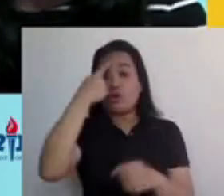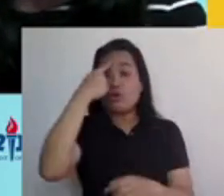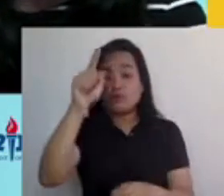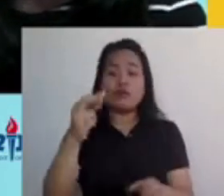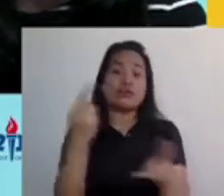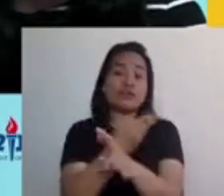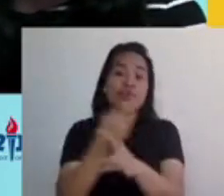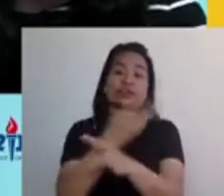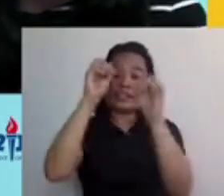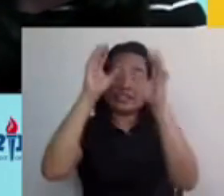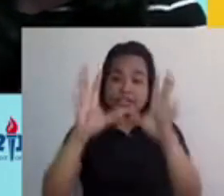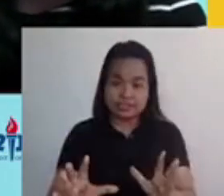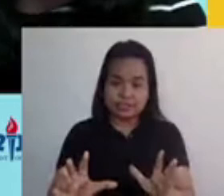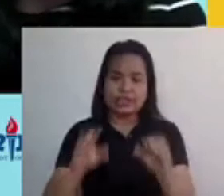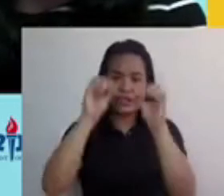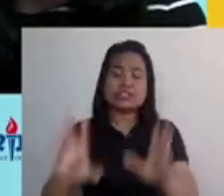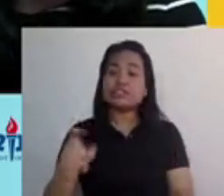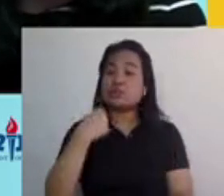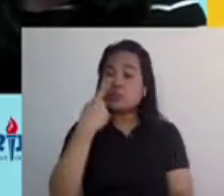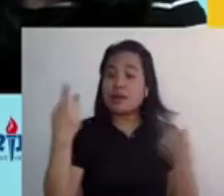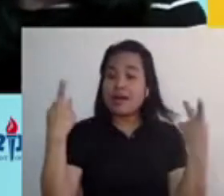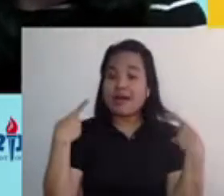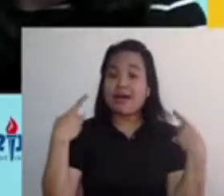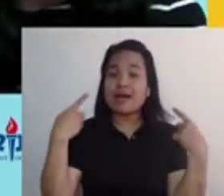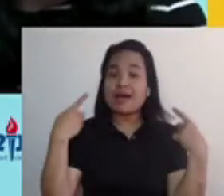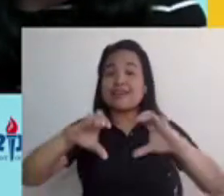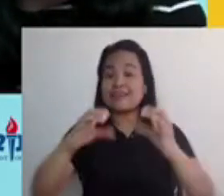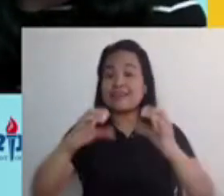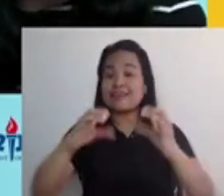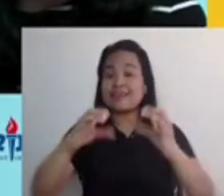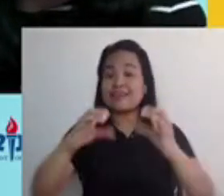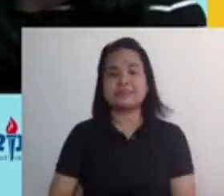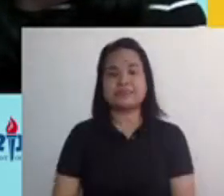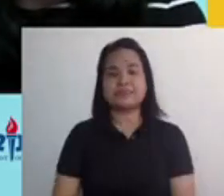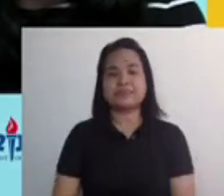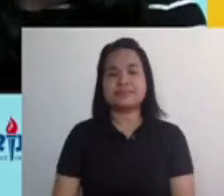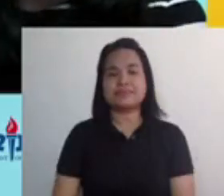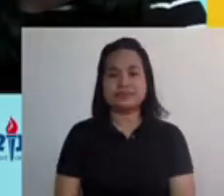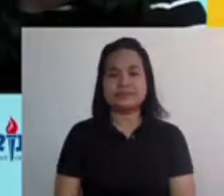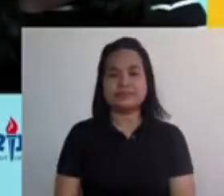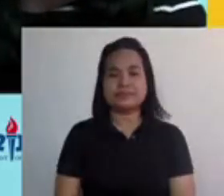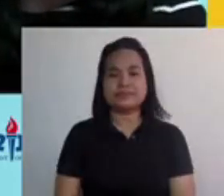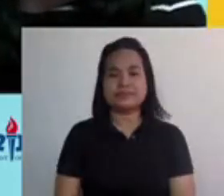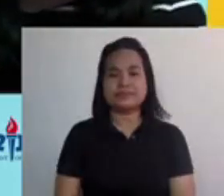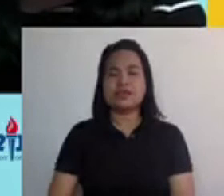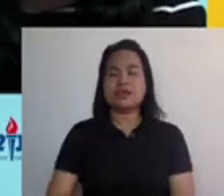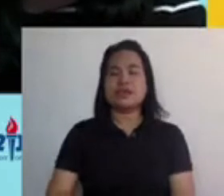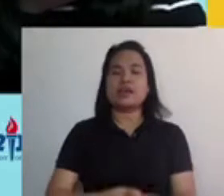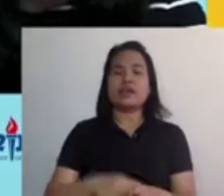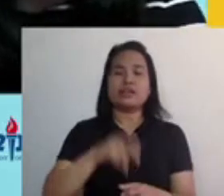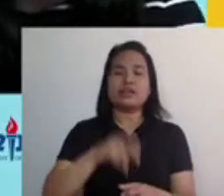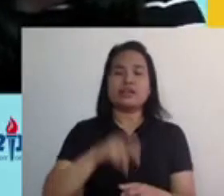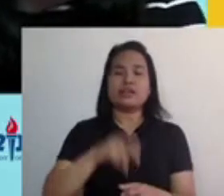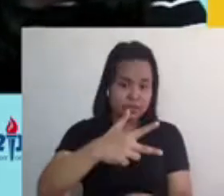online classroom teaching, or those that have direct access to our learners. So in bullet number 3, we have stated there that the video lesson or